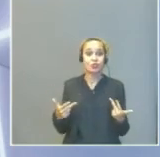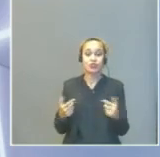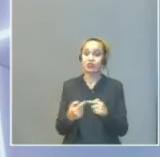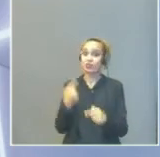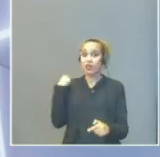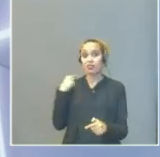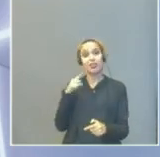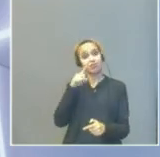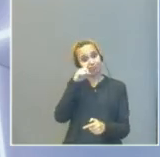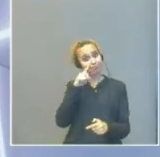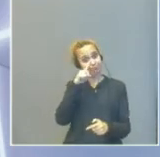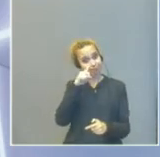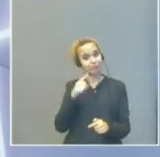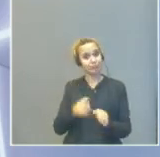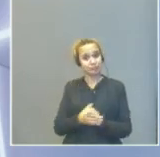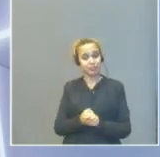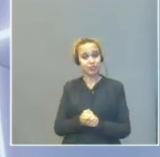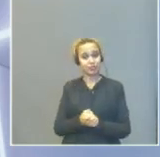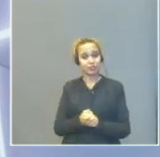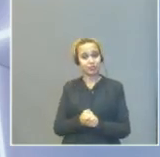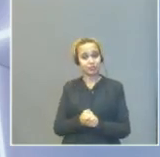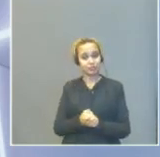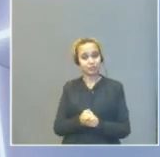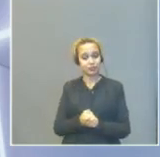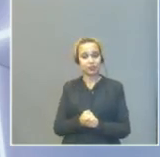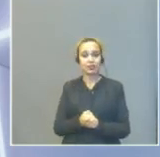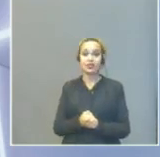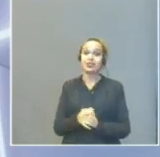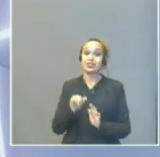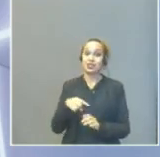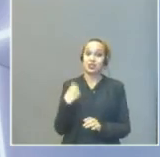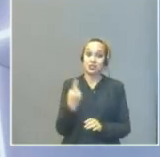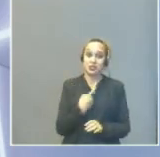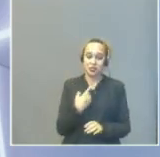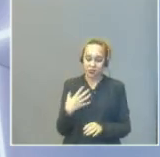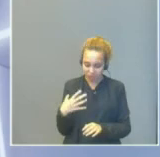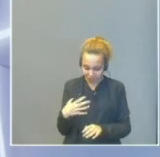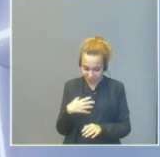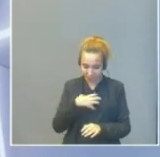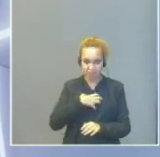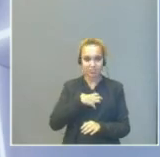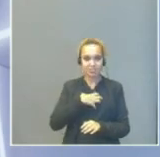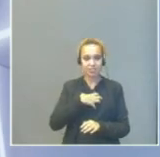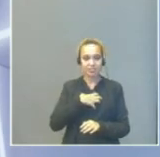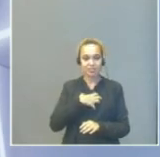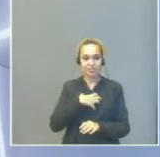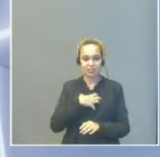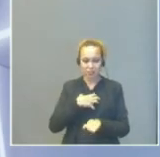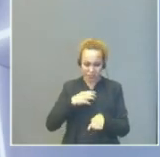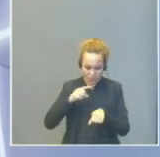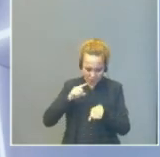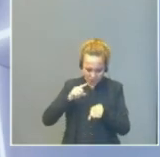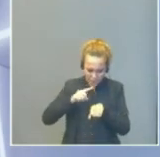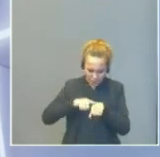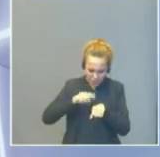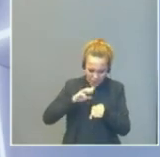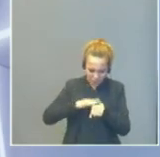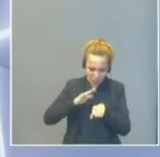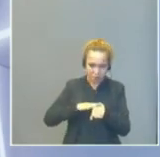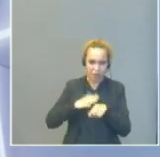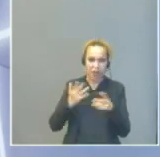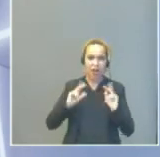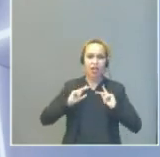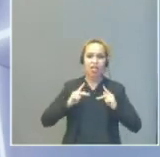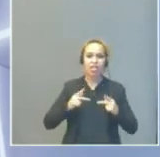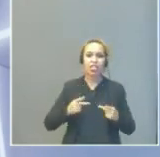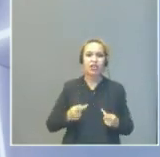we situate ourselves only within a humanocentric paradigm of inclusivity,